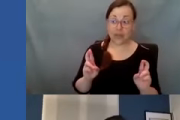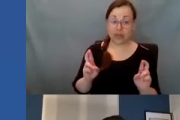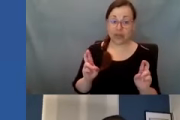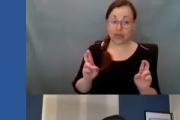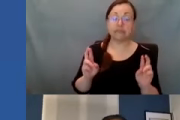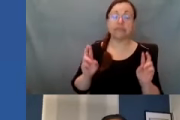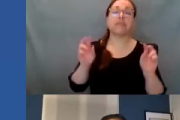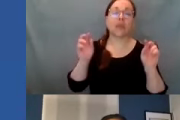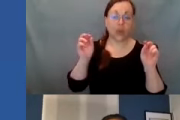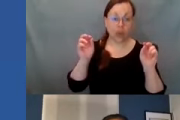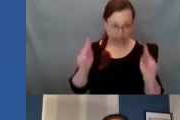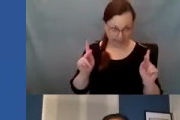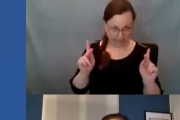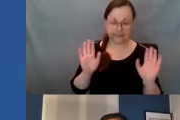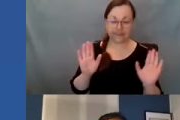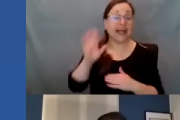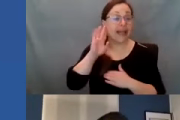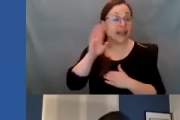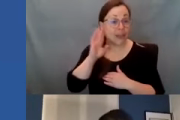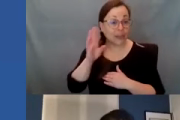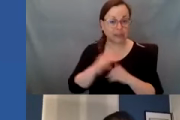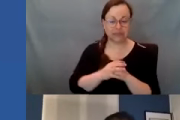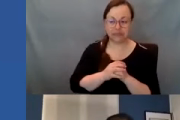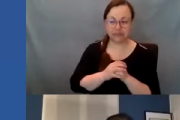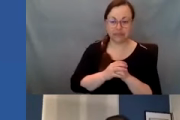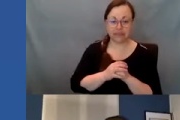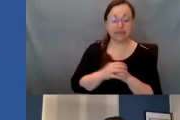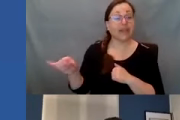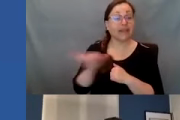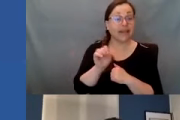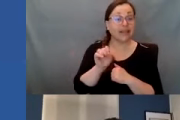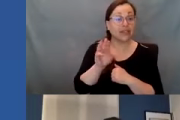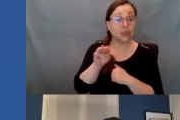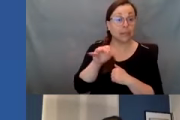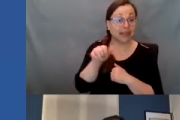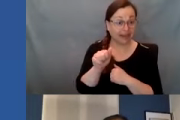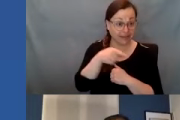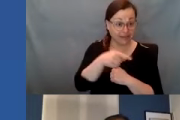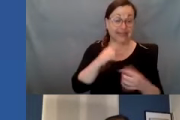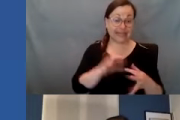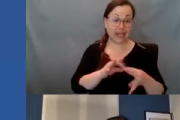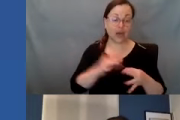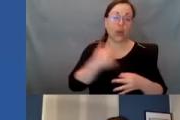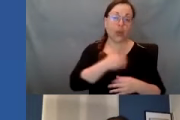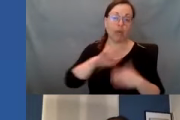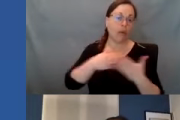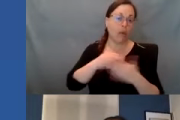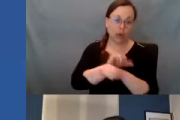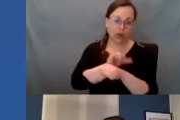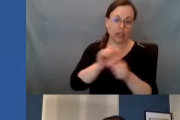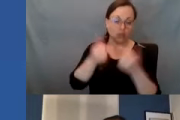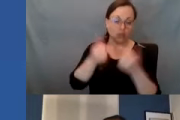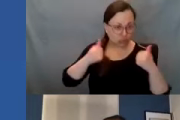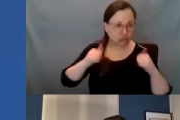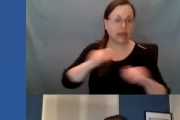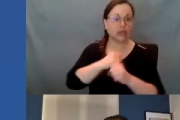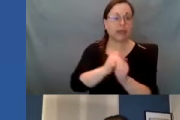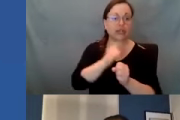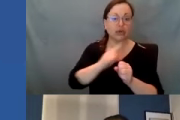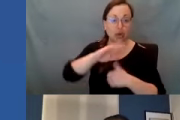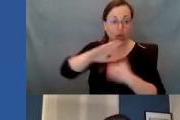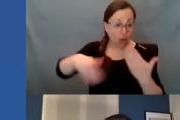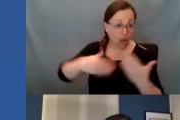Okay, so hello. As Sumia says, we are all working to try to ensure that every person, even